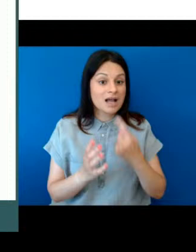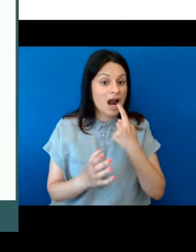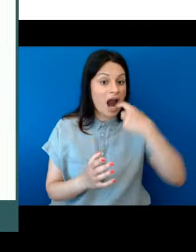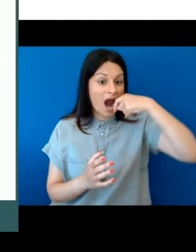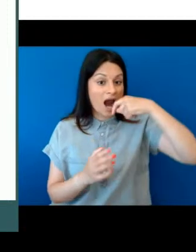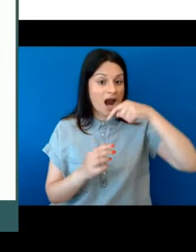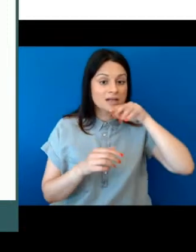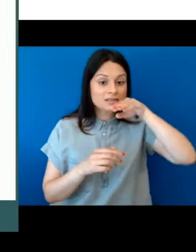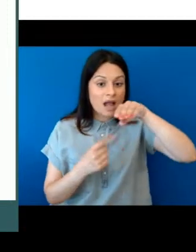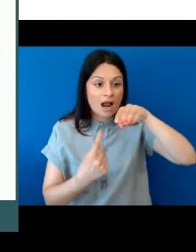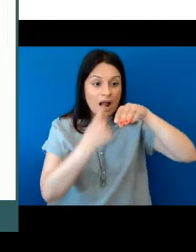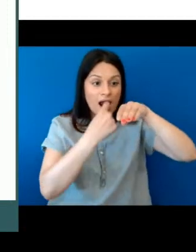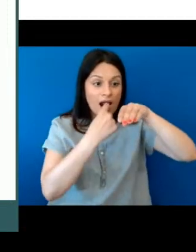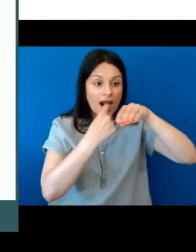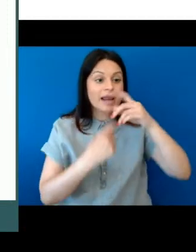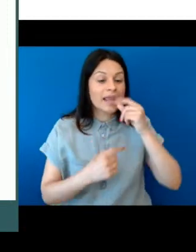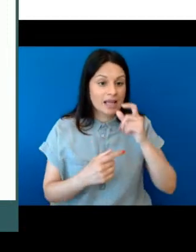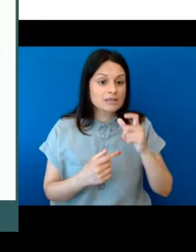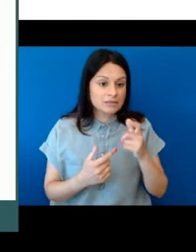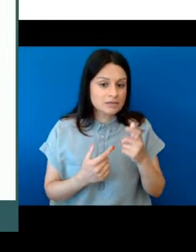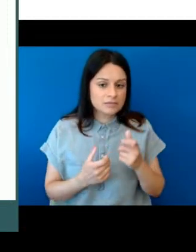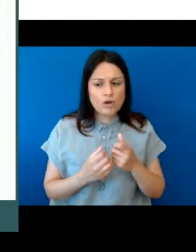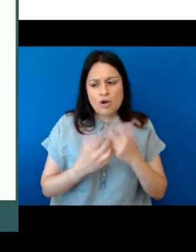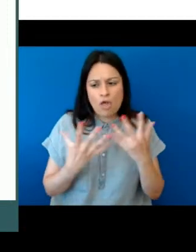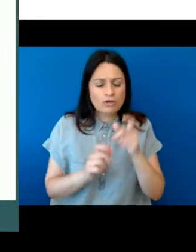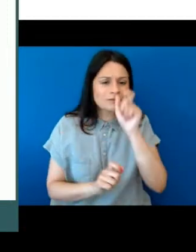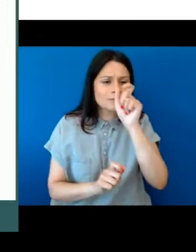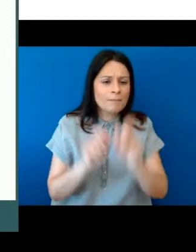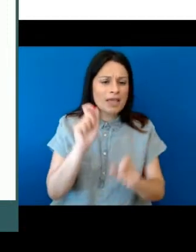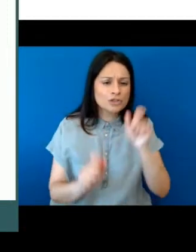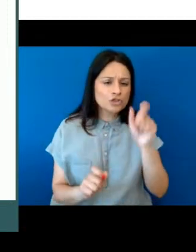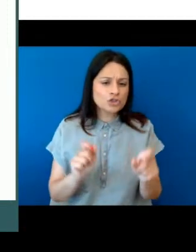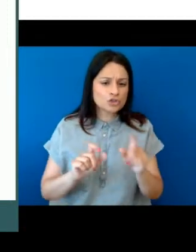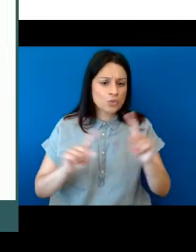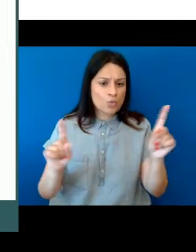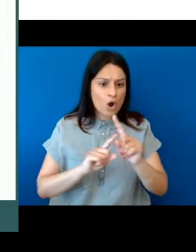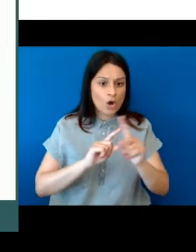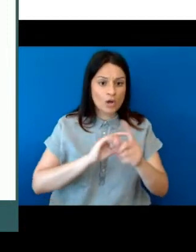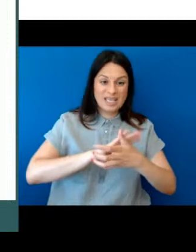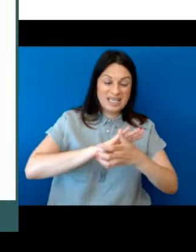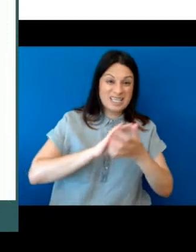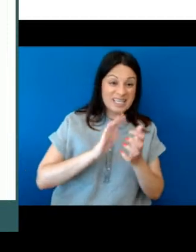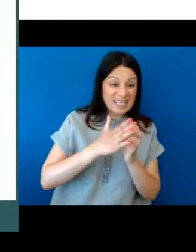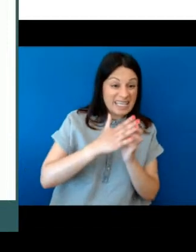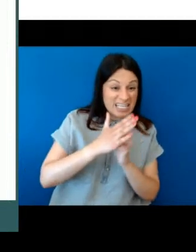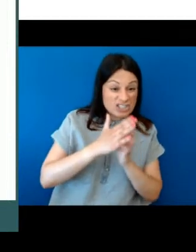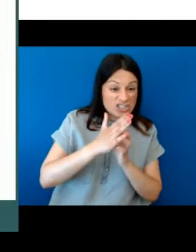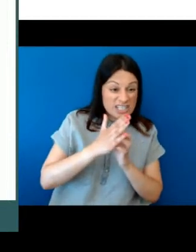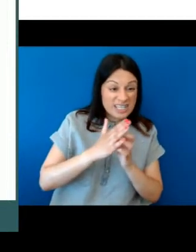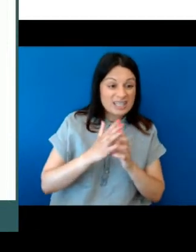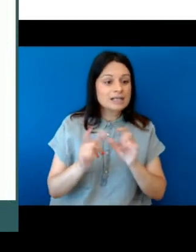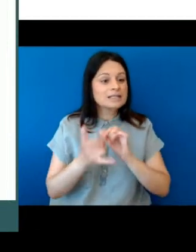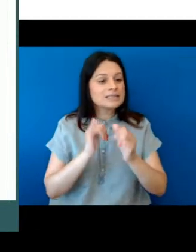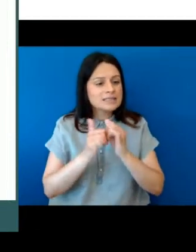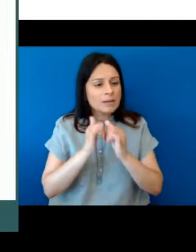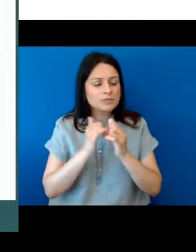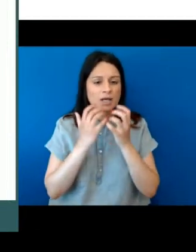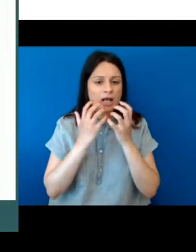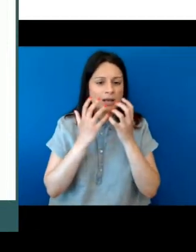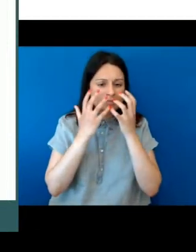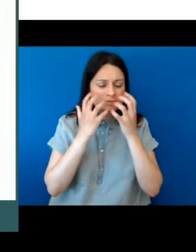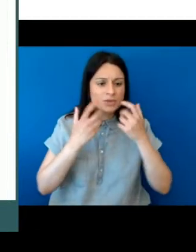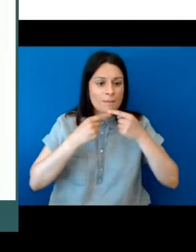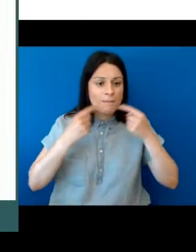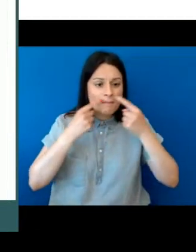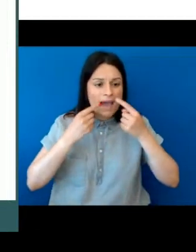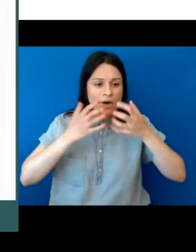local reactions. Many patients will get itching and maybe even a little swelling and irritation in the mouth and throat, especially